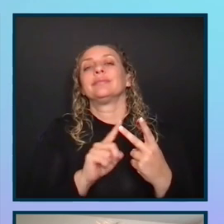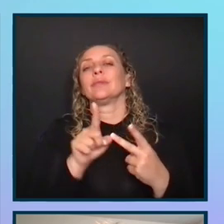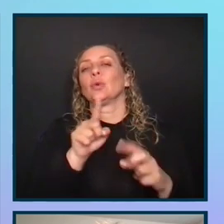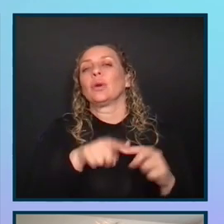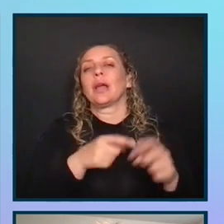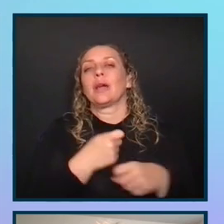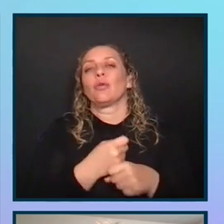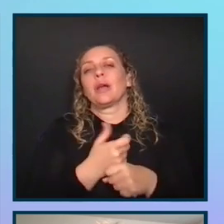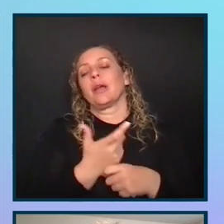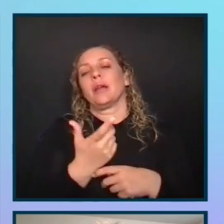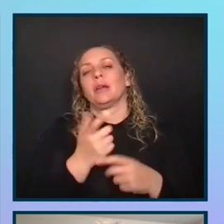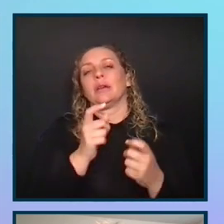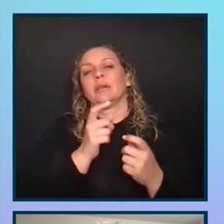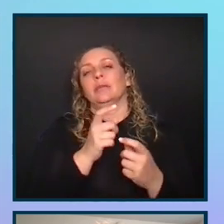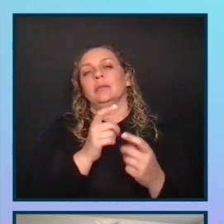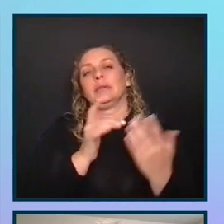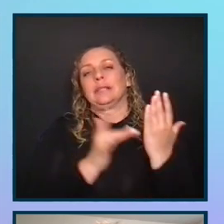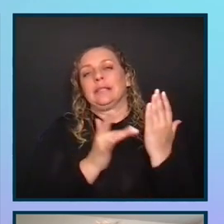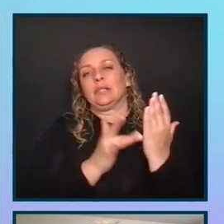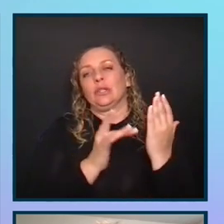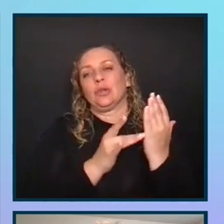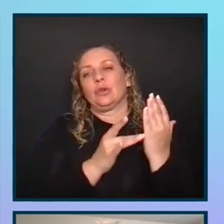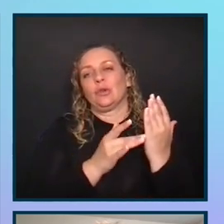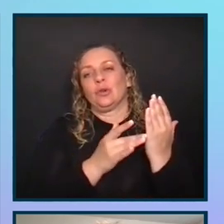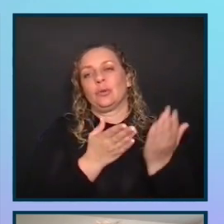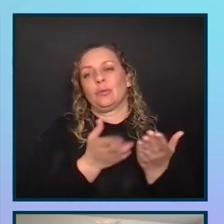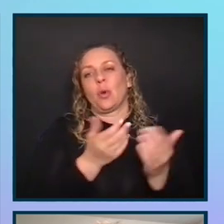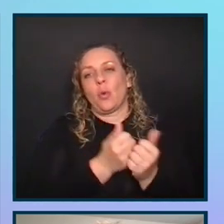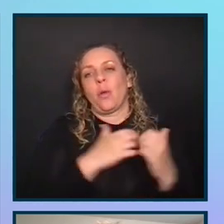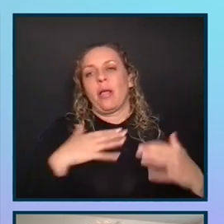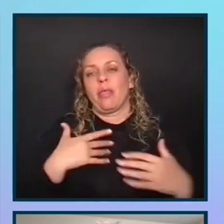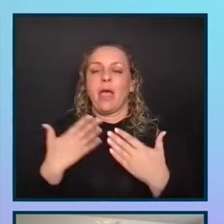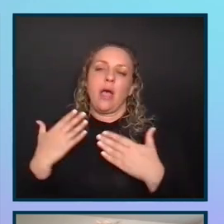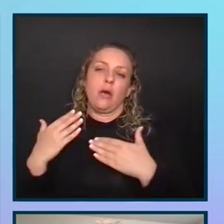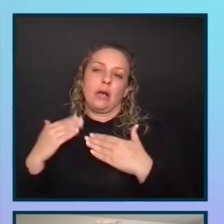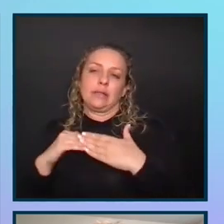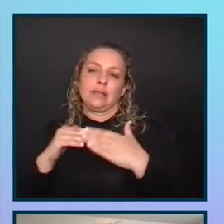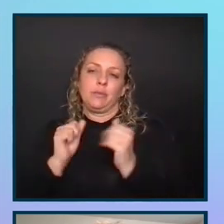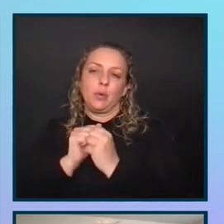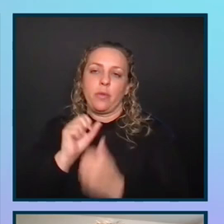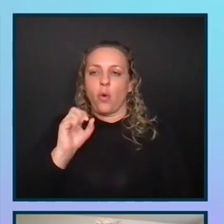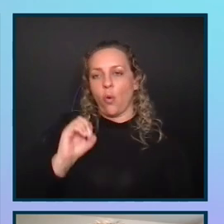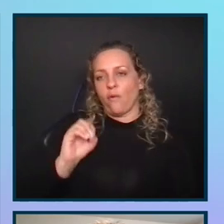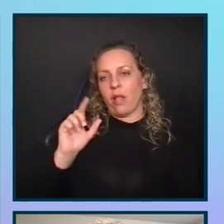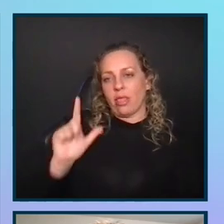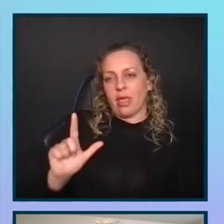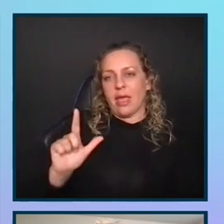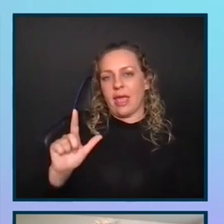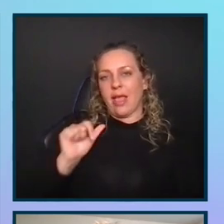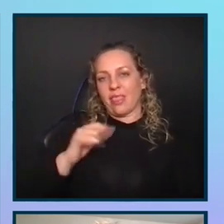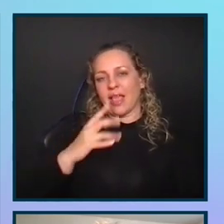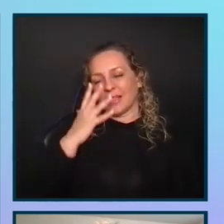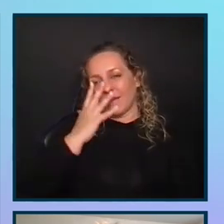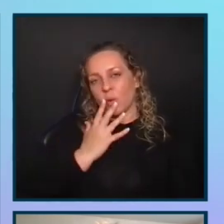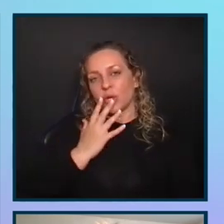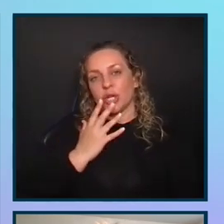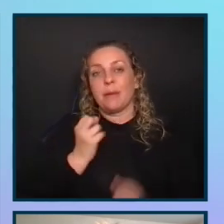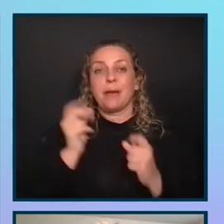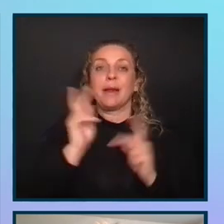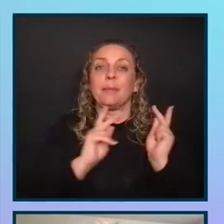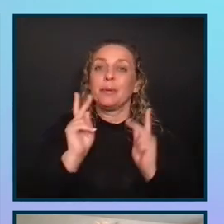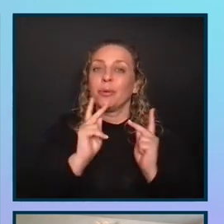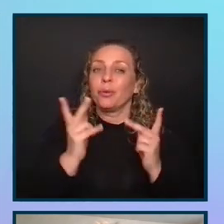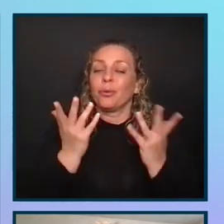create digital properties without the assistance of an accessibility overlay. And that I find is unfortunate. Many